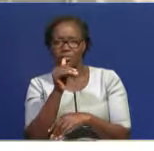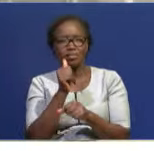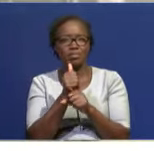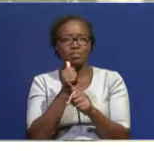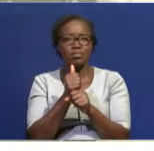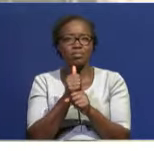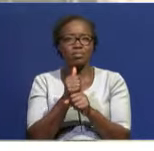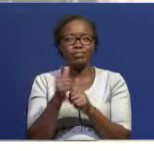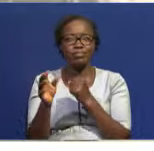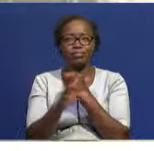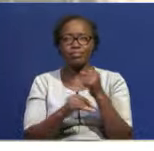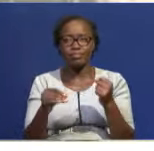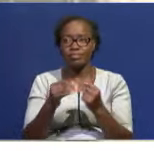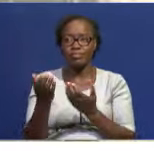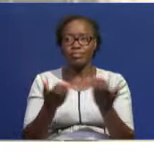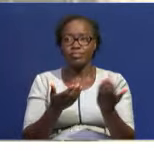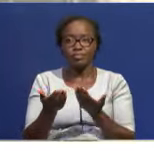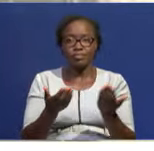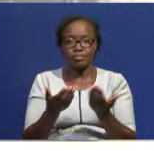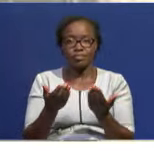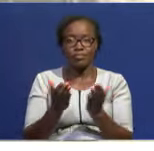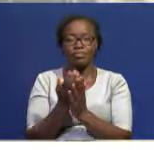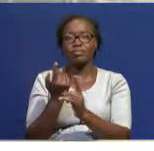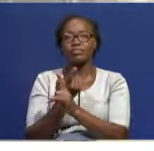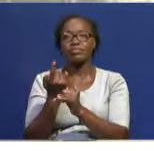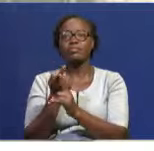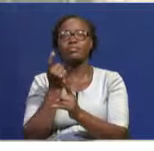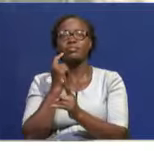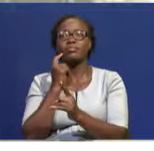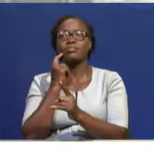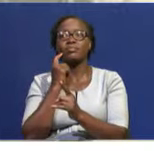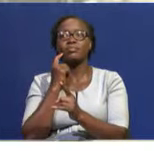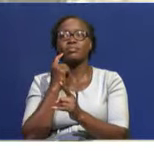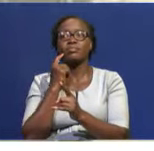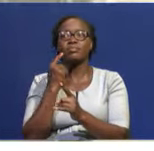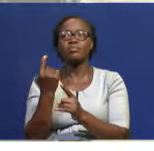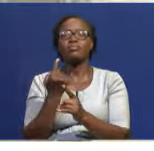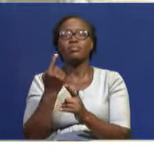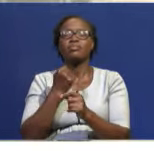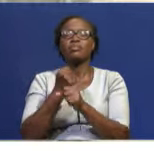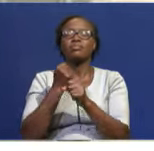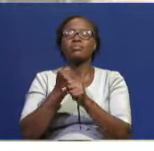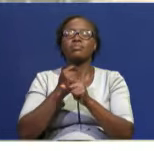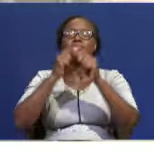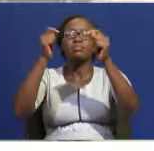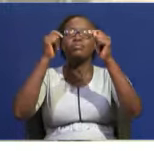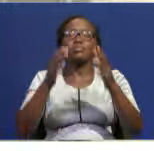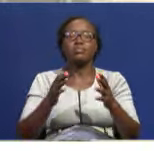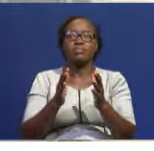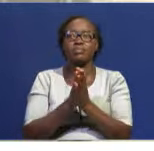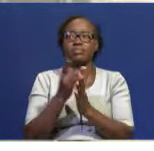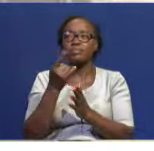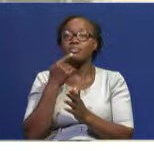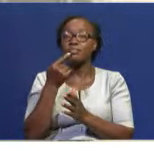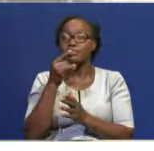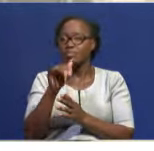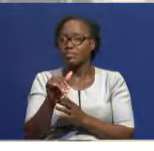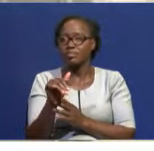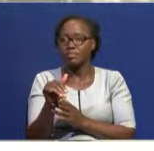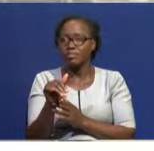of vandalism on their businesses, on their various stalls, was just the work of demonstrators. And quoting one of them says